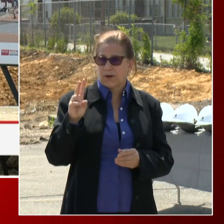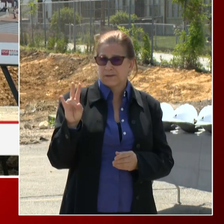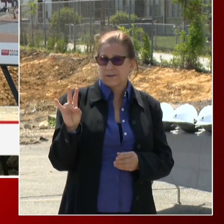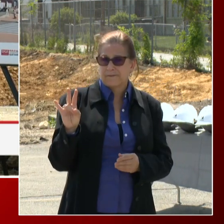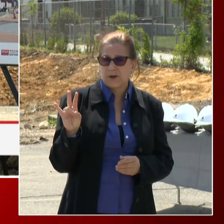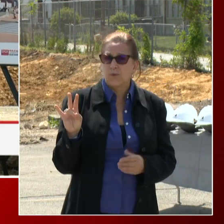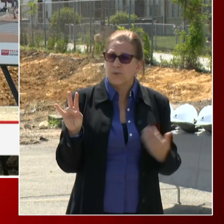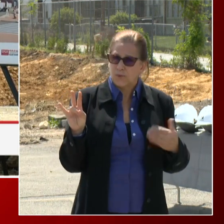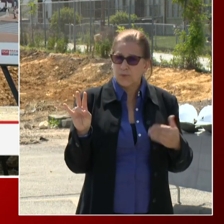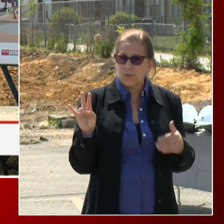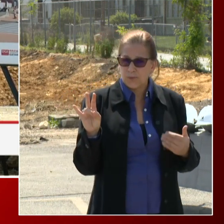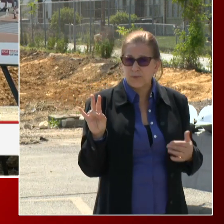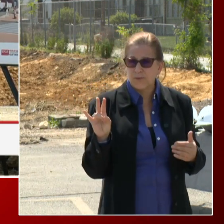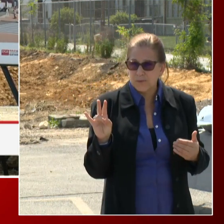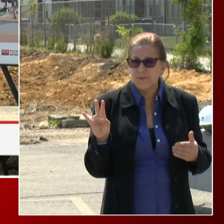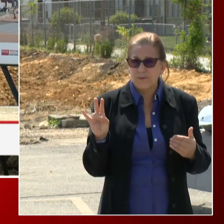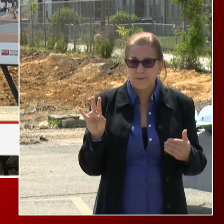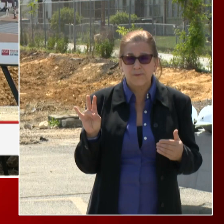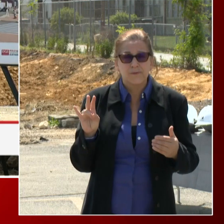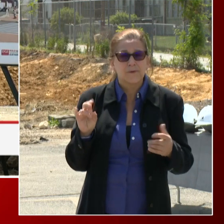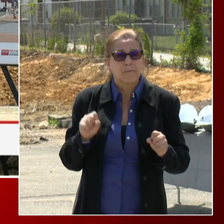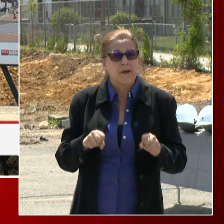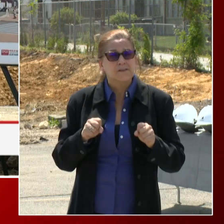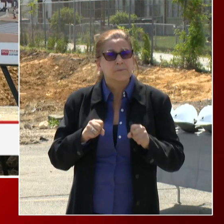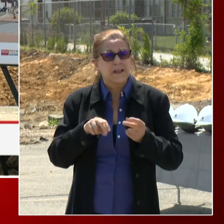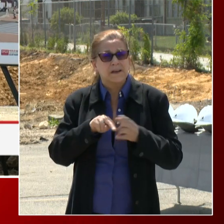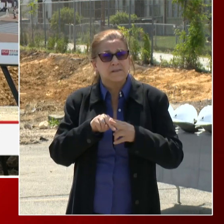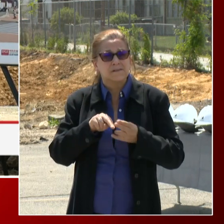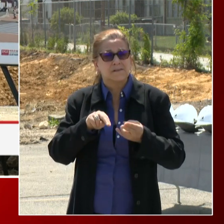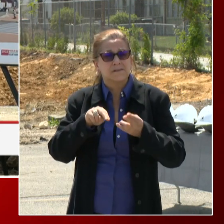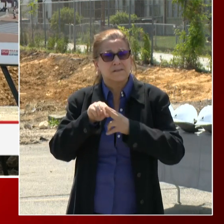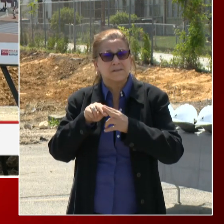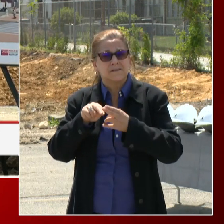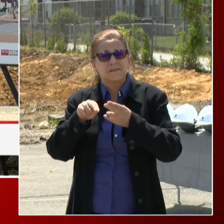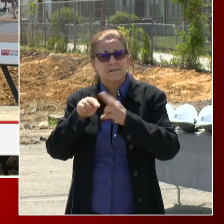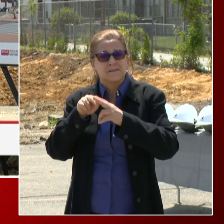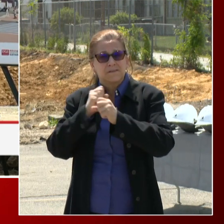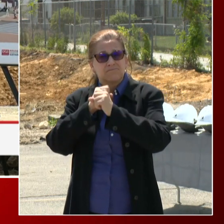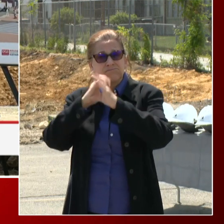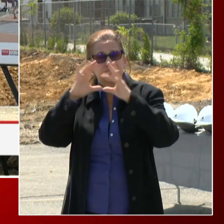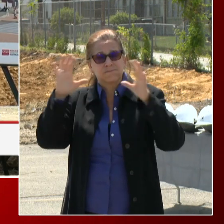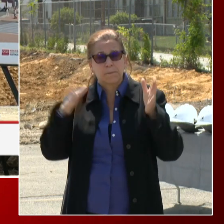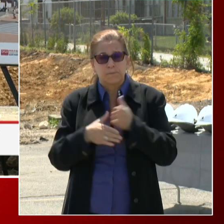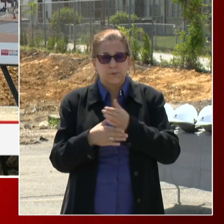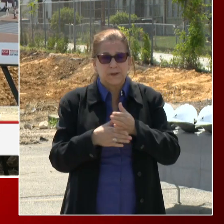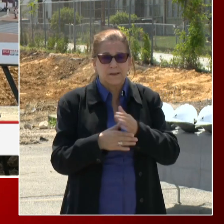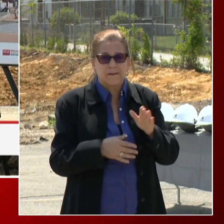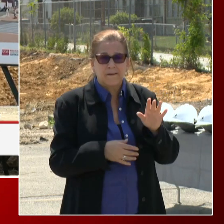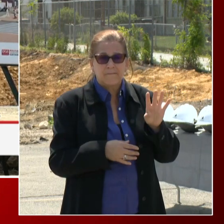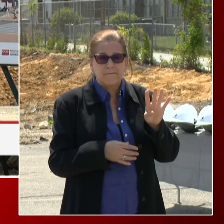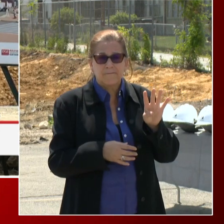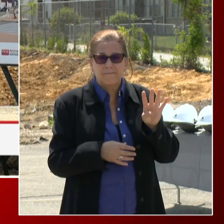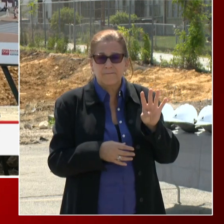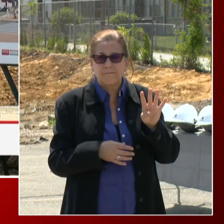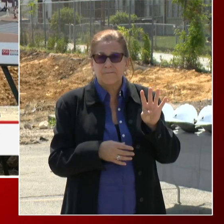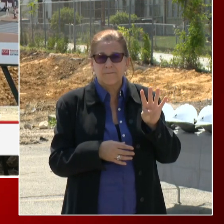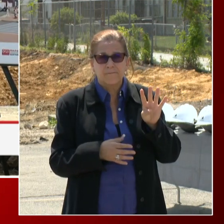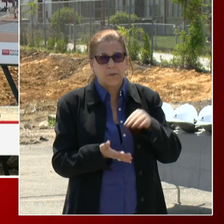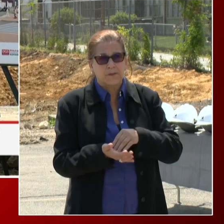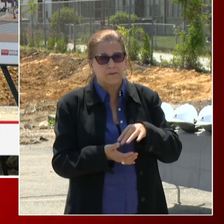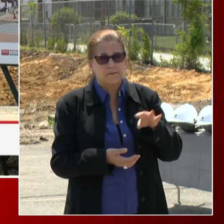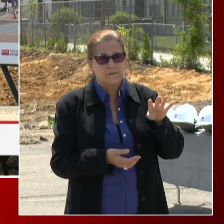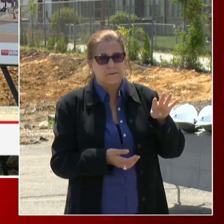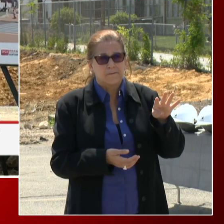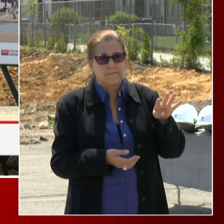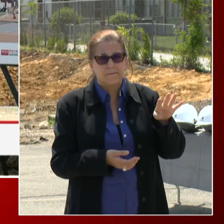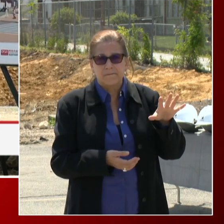We've looked at the possibilities that we're going to have somewhere between 400 and 500 DGS employees who will be coming to